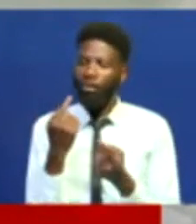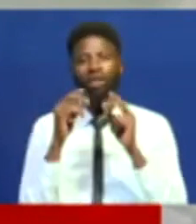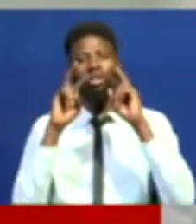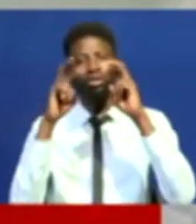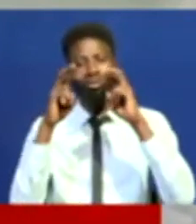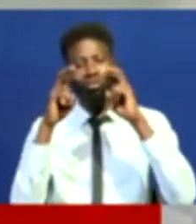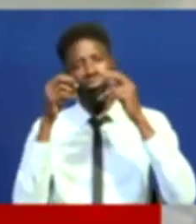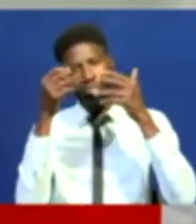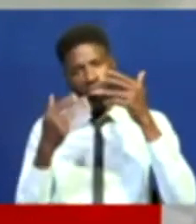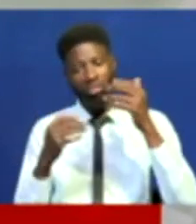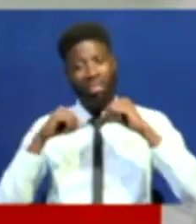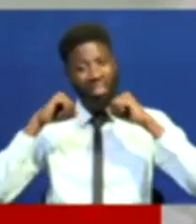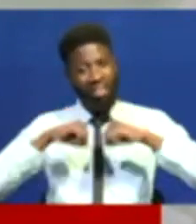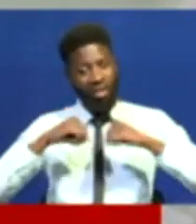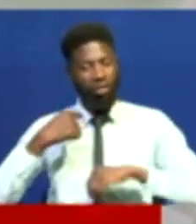we agreed